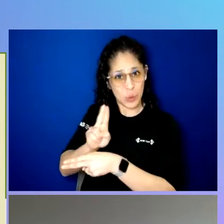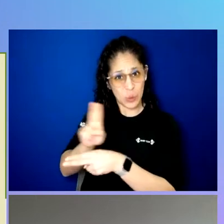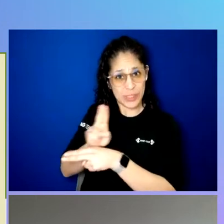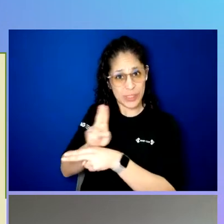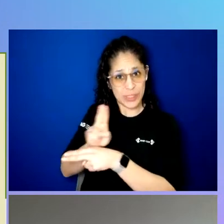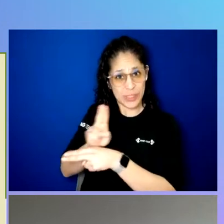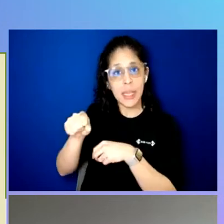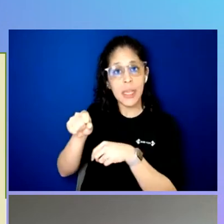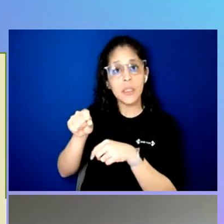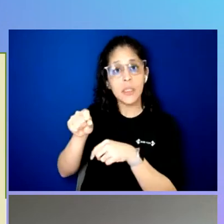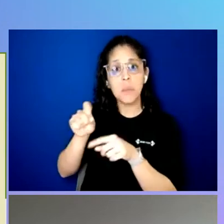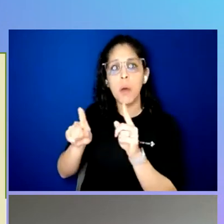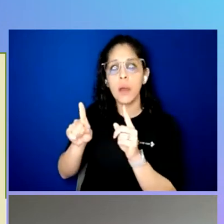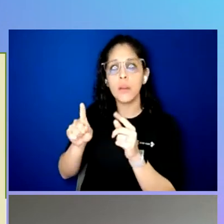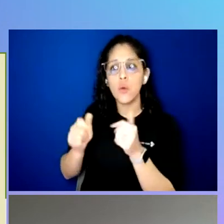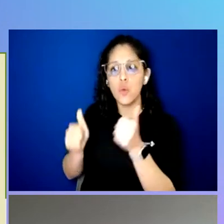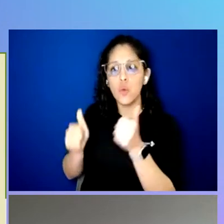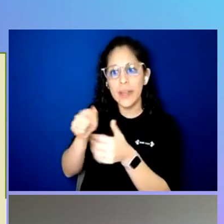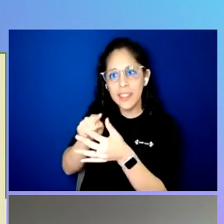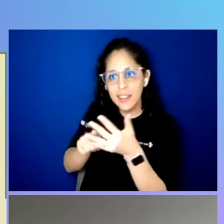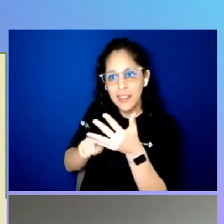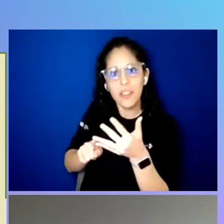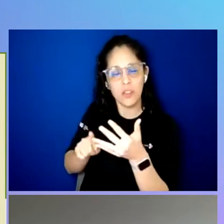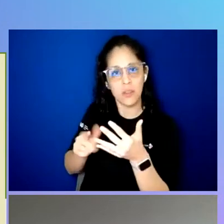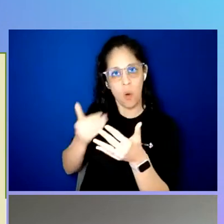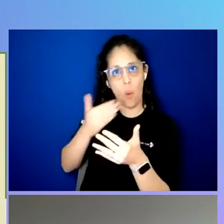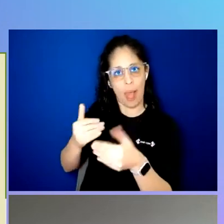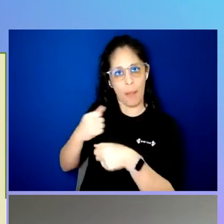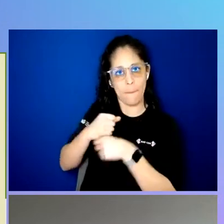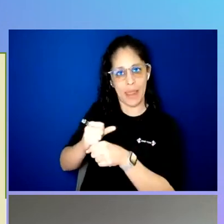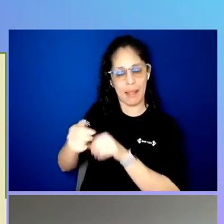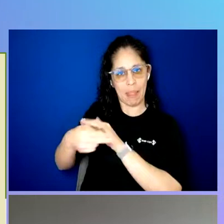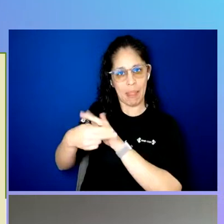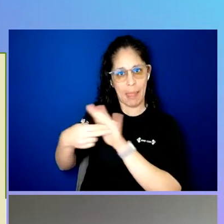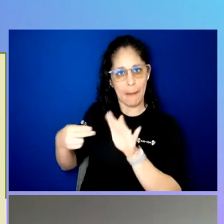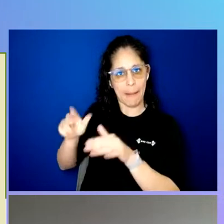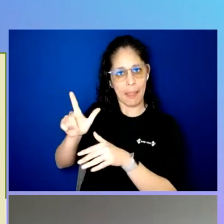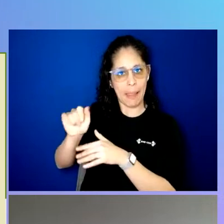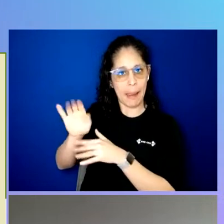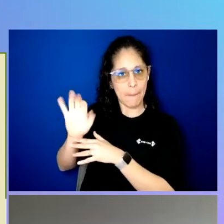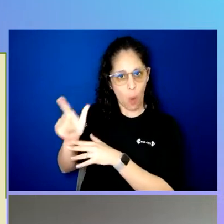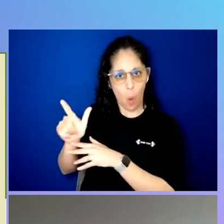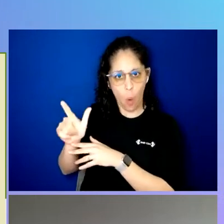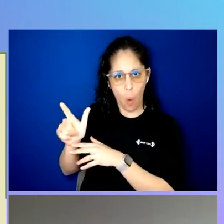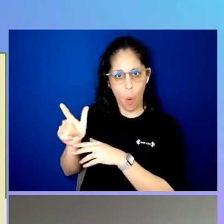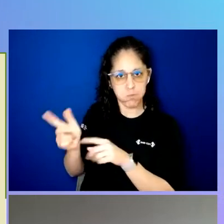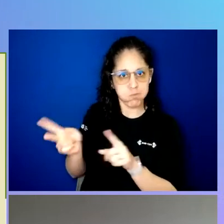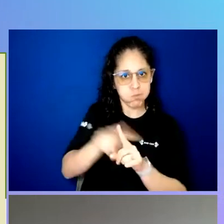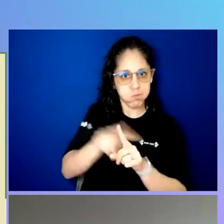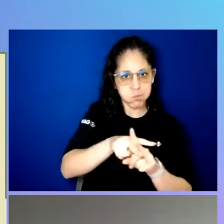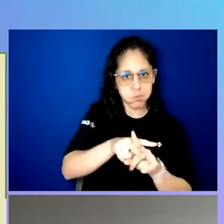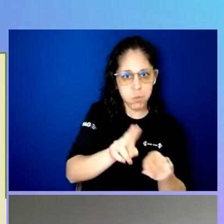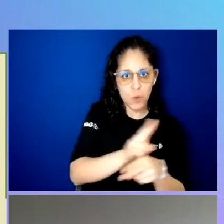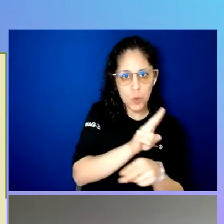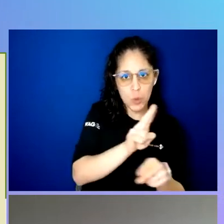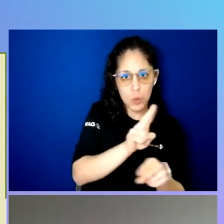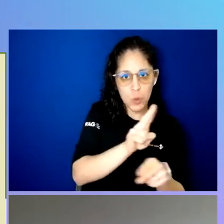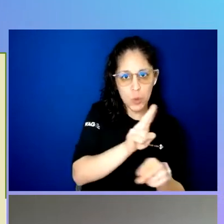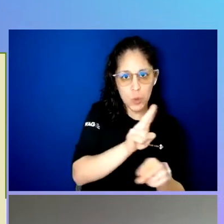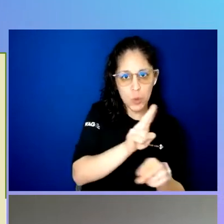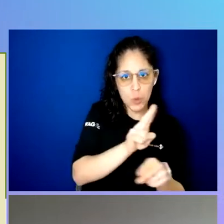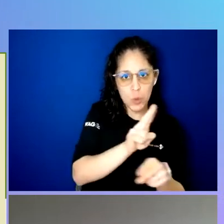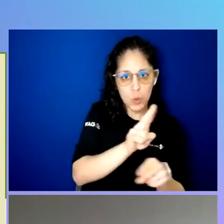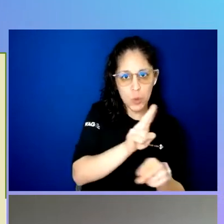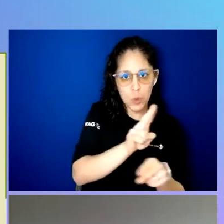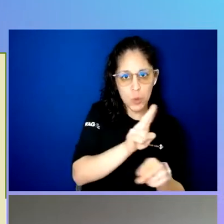made area labels, for example, through the conceptual side of getting to know